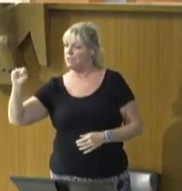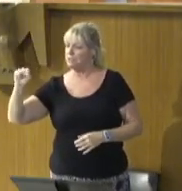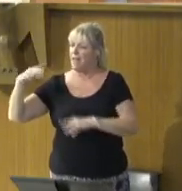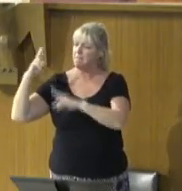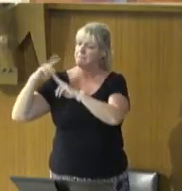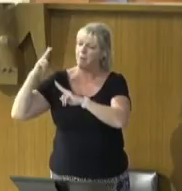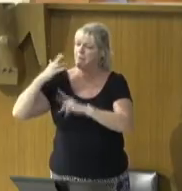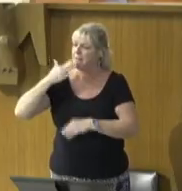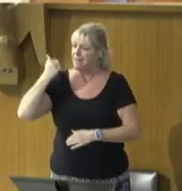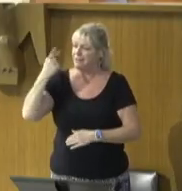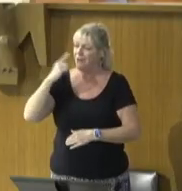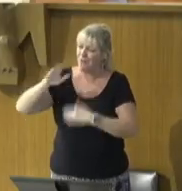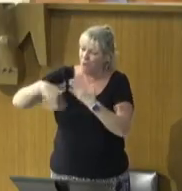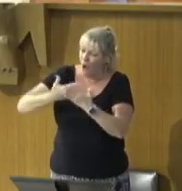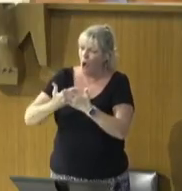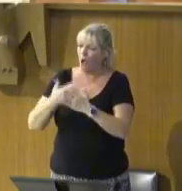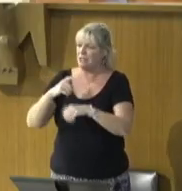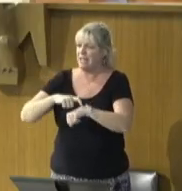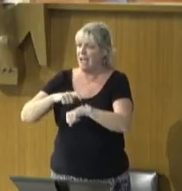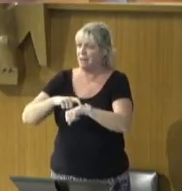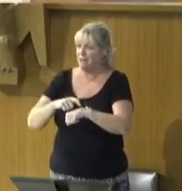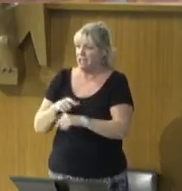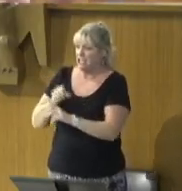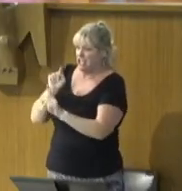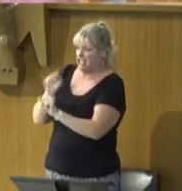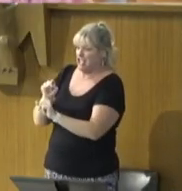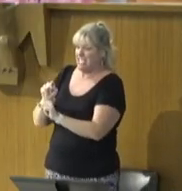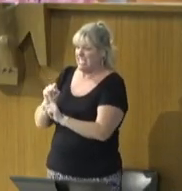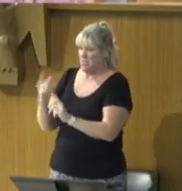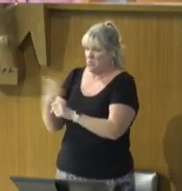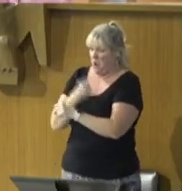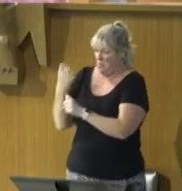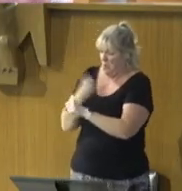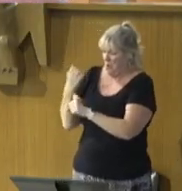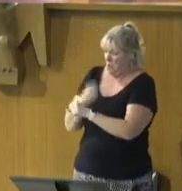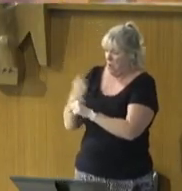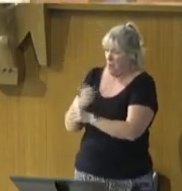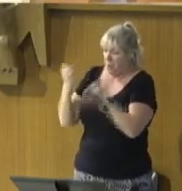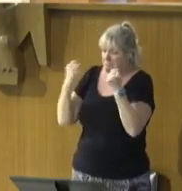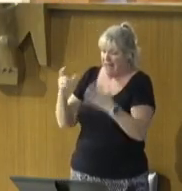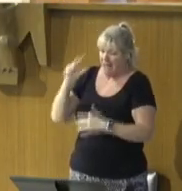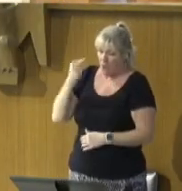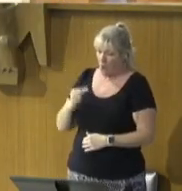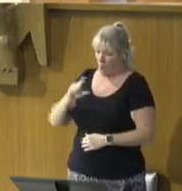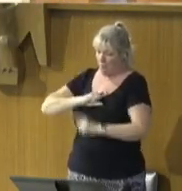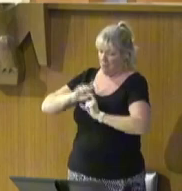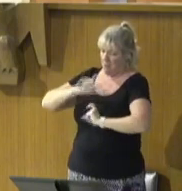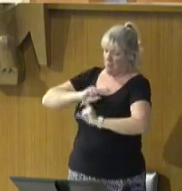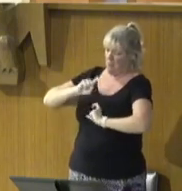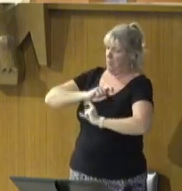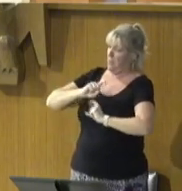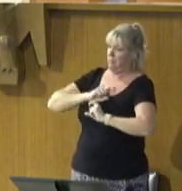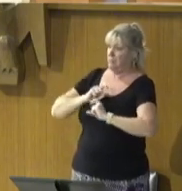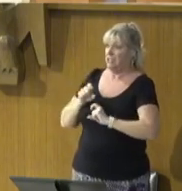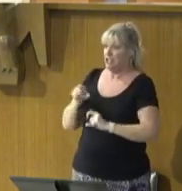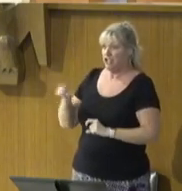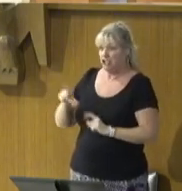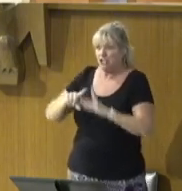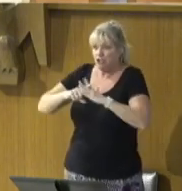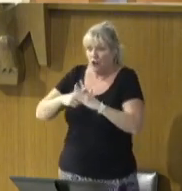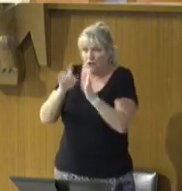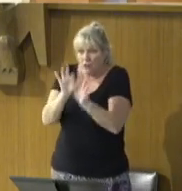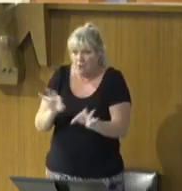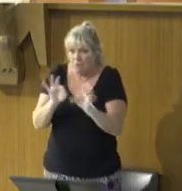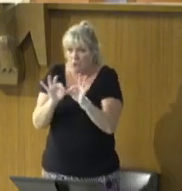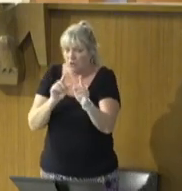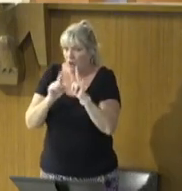Because not only is she the most decorated gymnast in history, and not only did she start really important conversations around